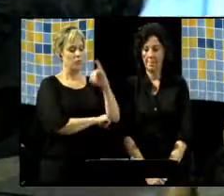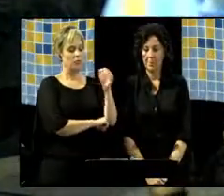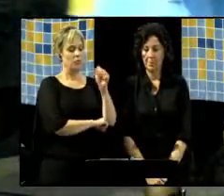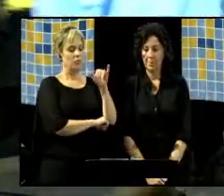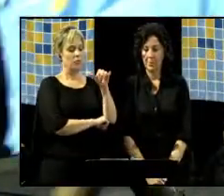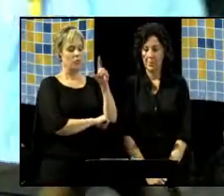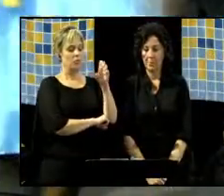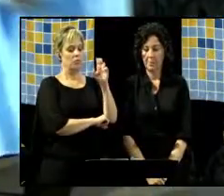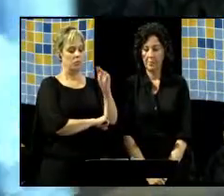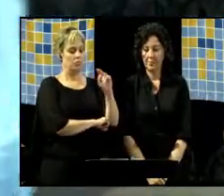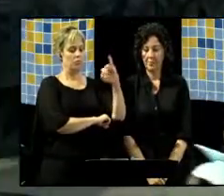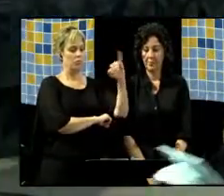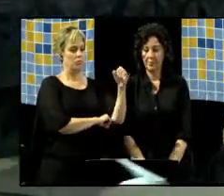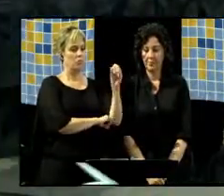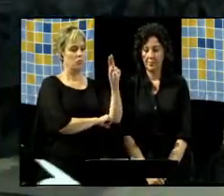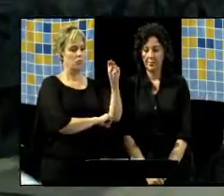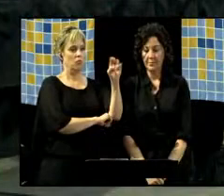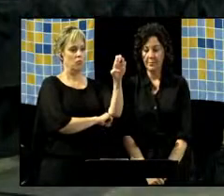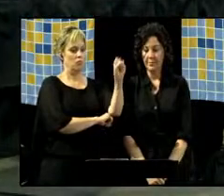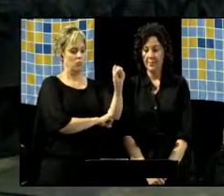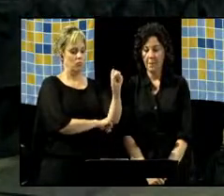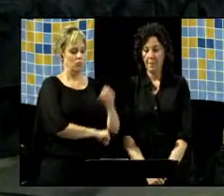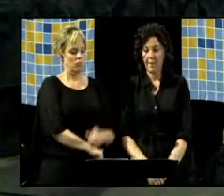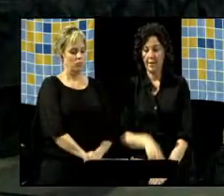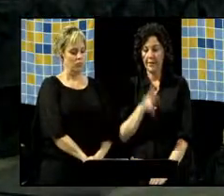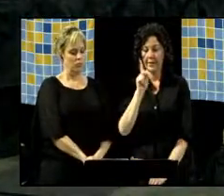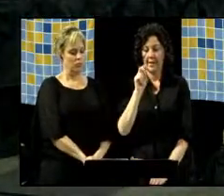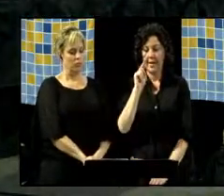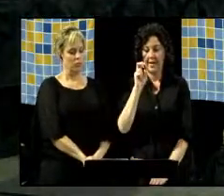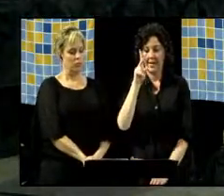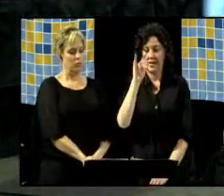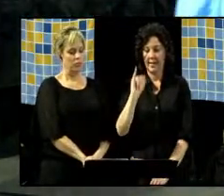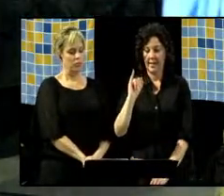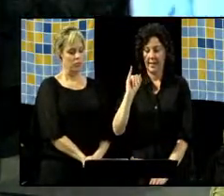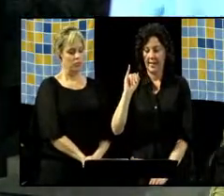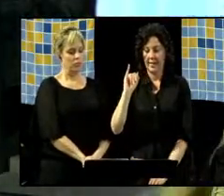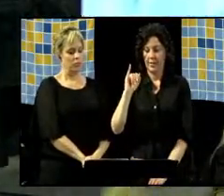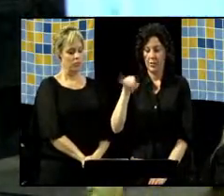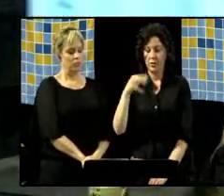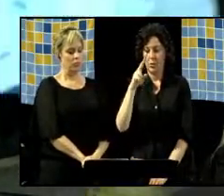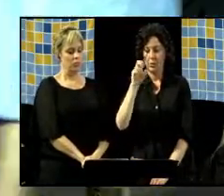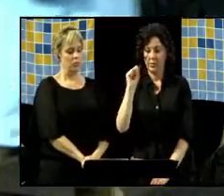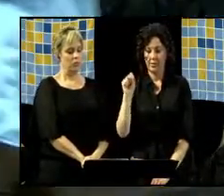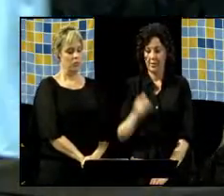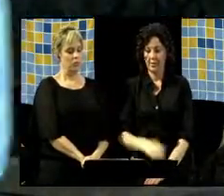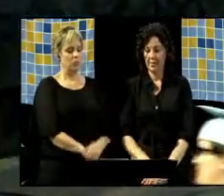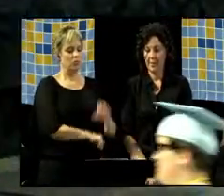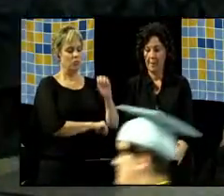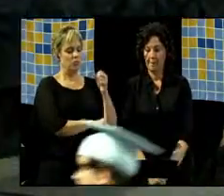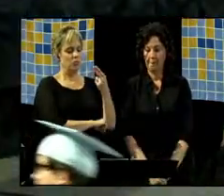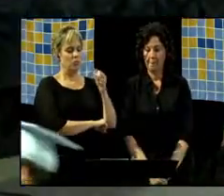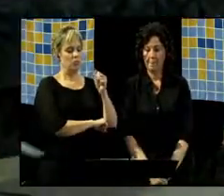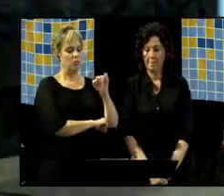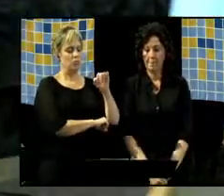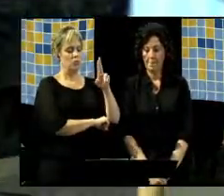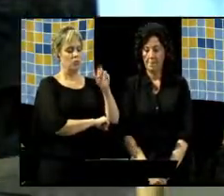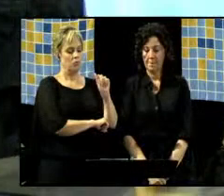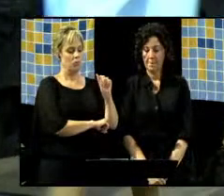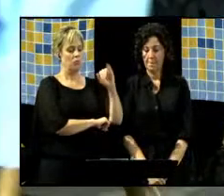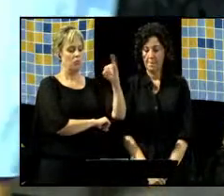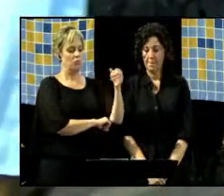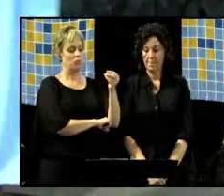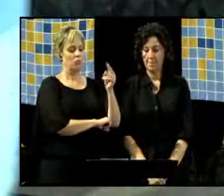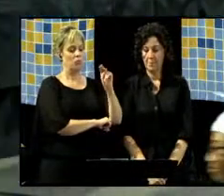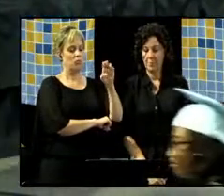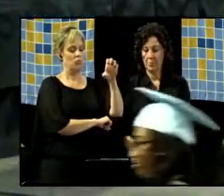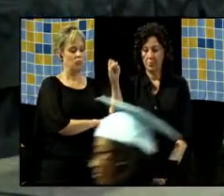Jaden Shakia Jones. Kennedy Khadidra Jones. Shiera Kiara